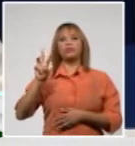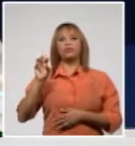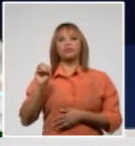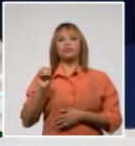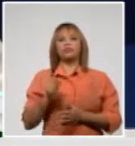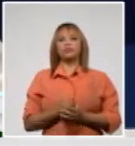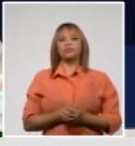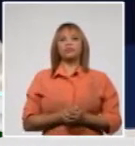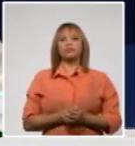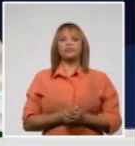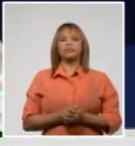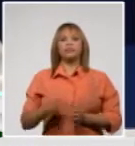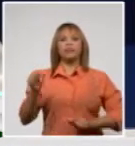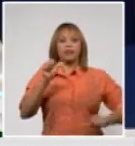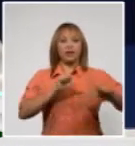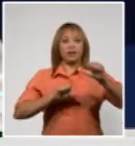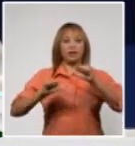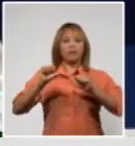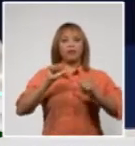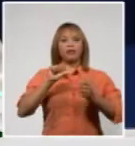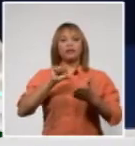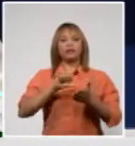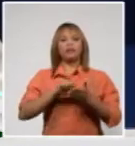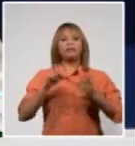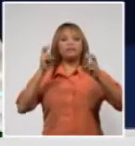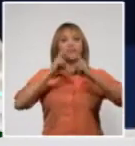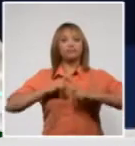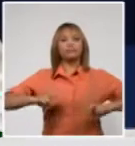230 in the Molecular Immunology Center,